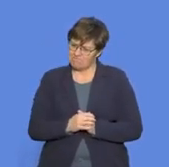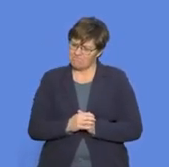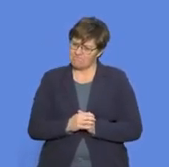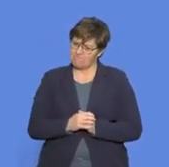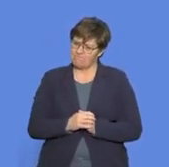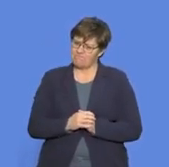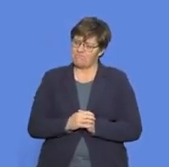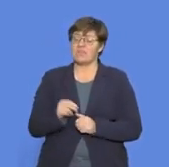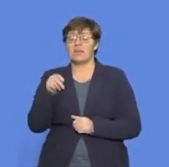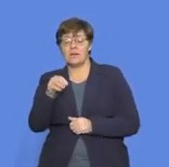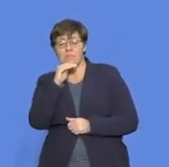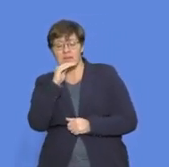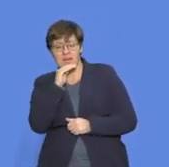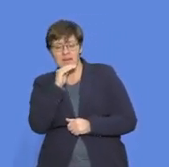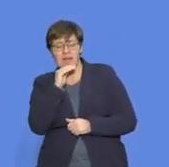it's a